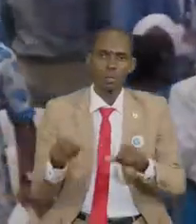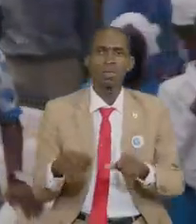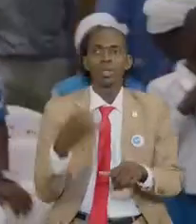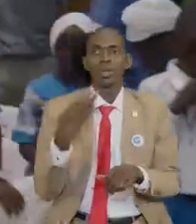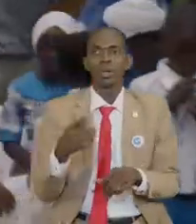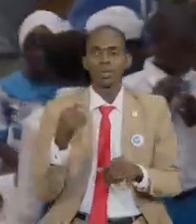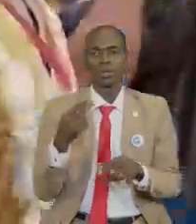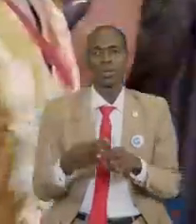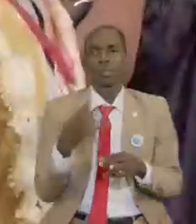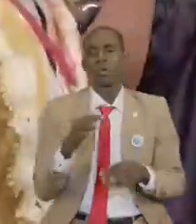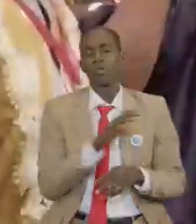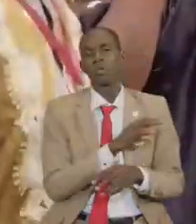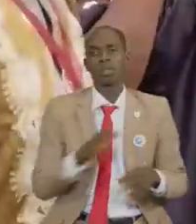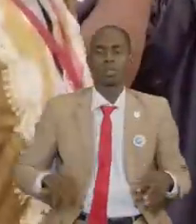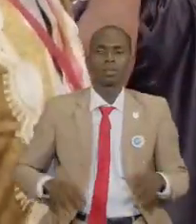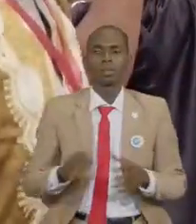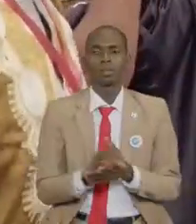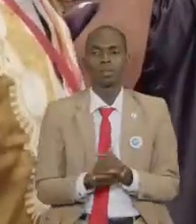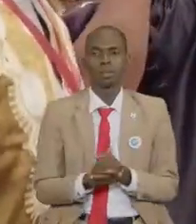of Christ.